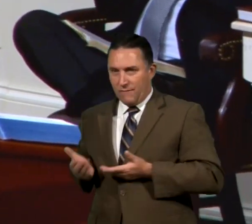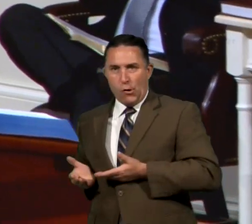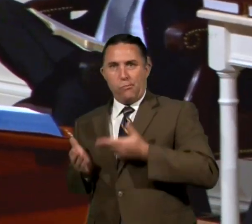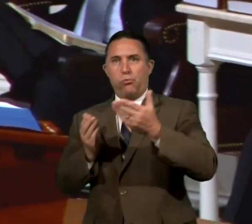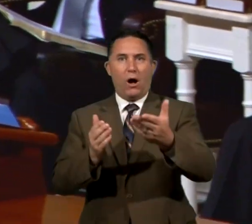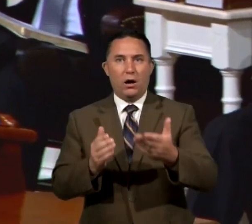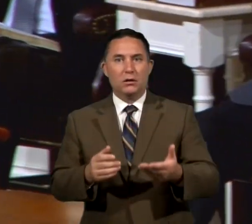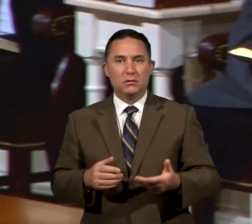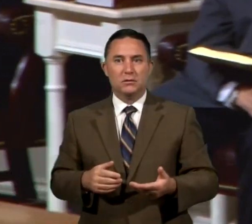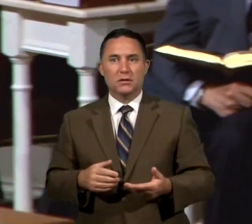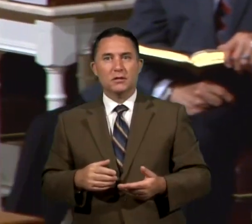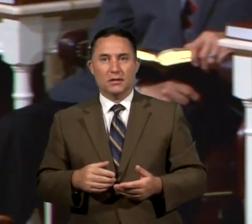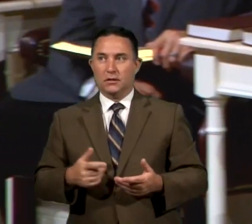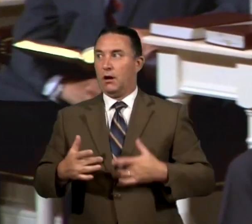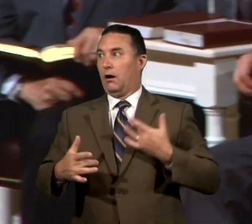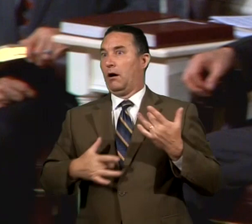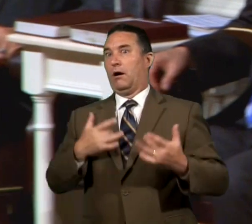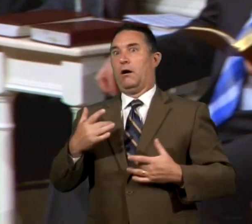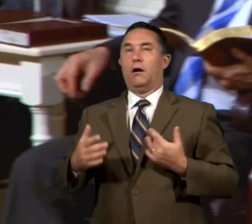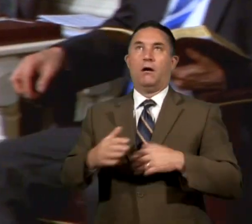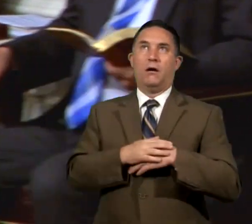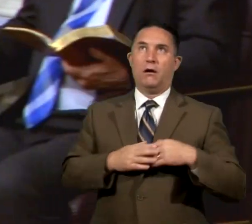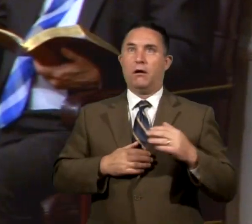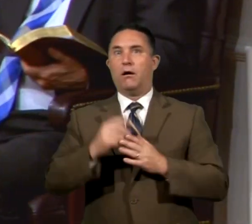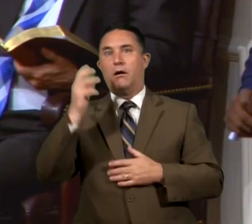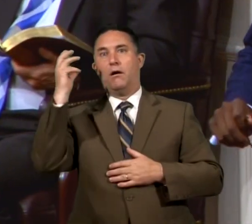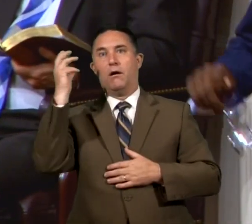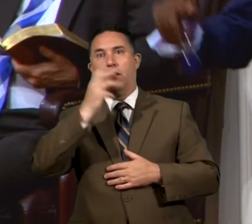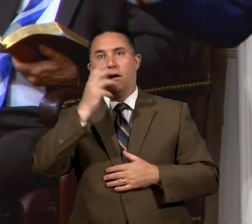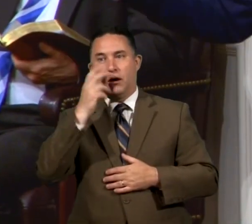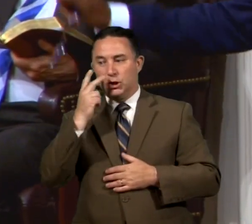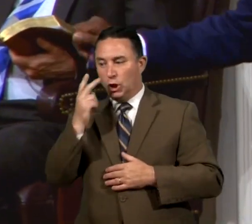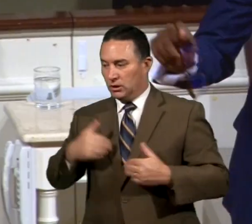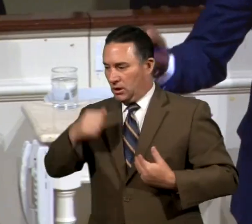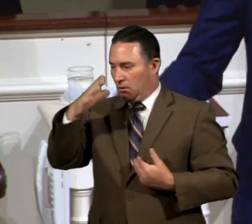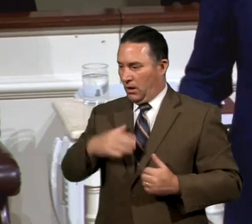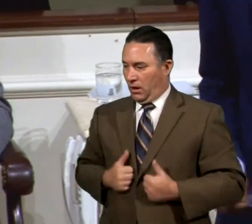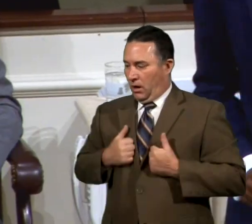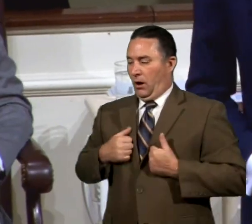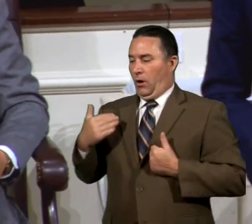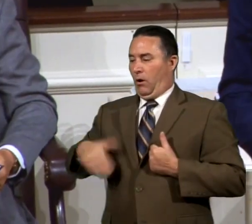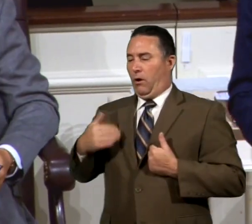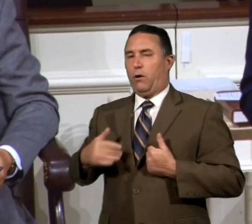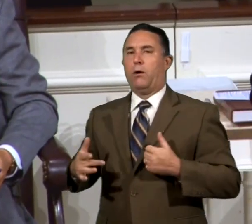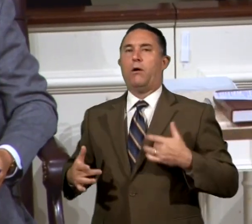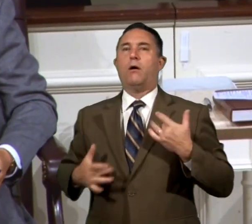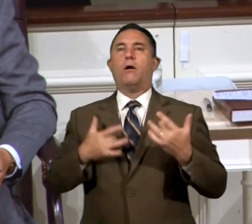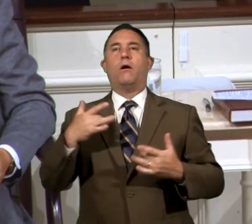says they were not little comforted. In other words, they were comforted a whole lot once they saw the young man's life restored.